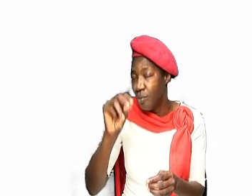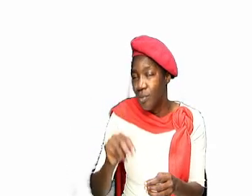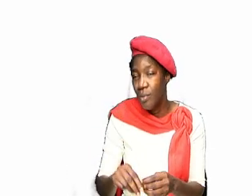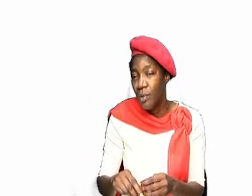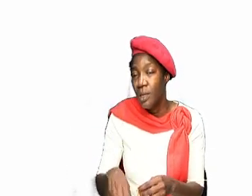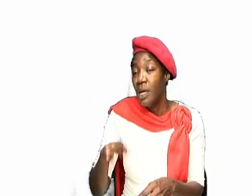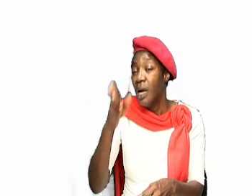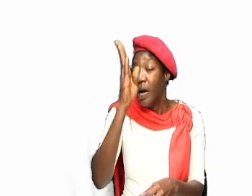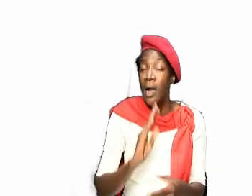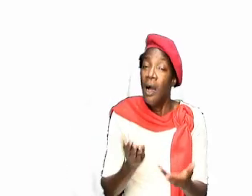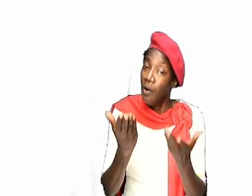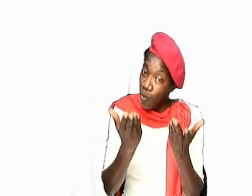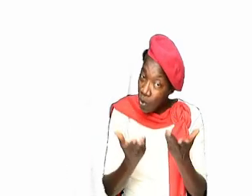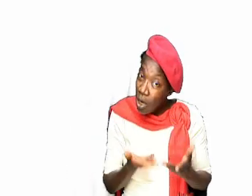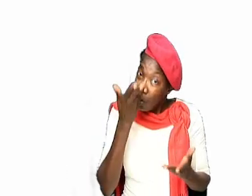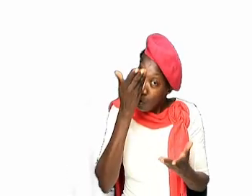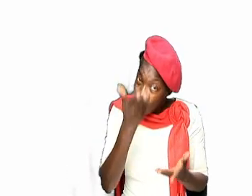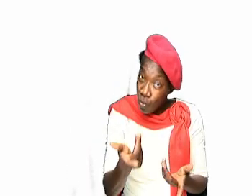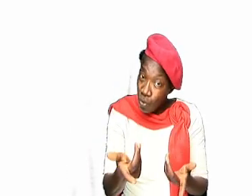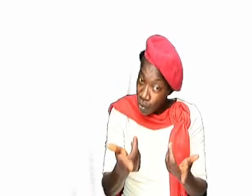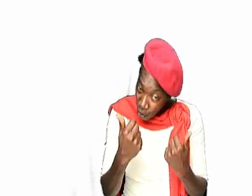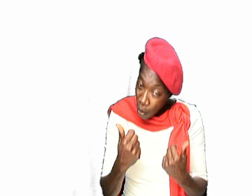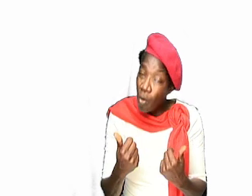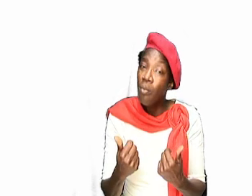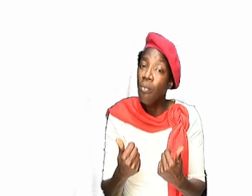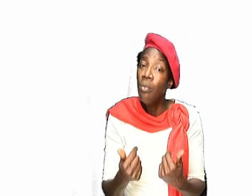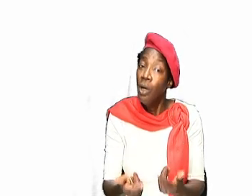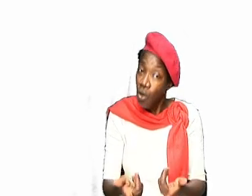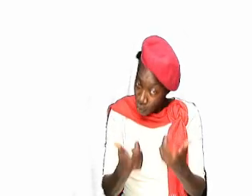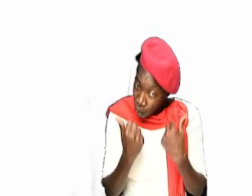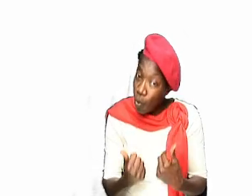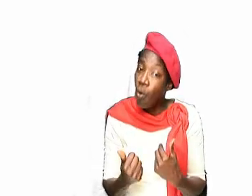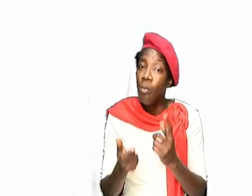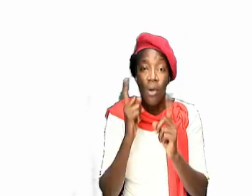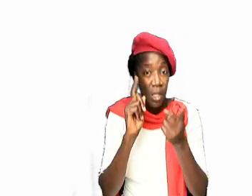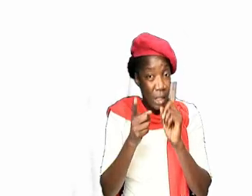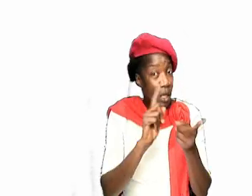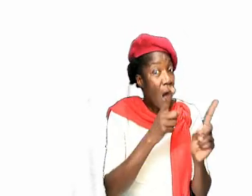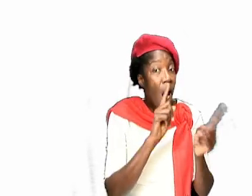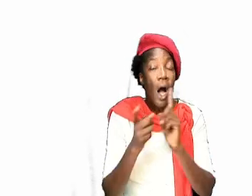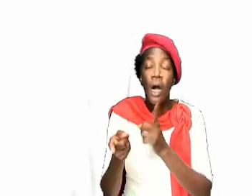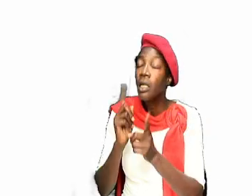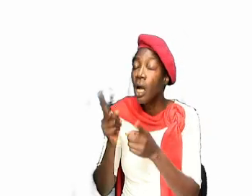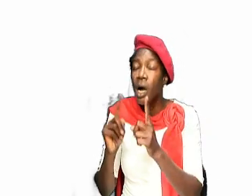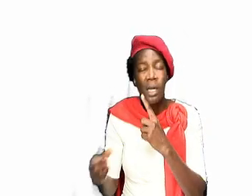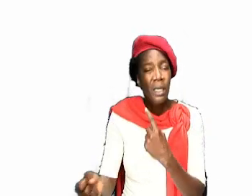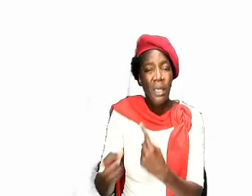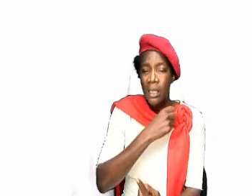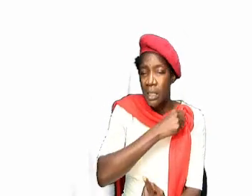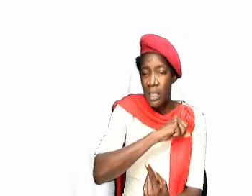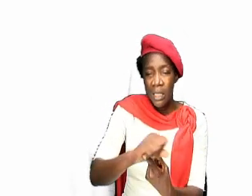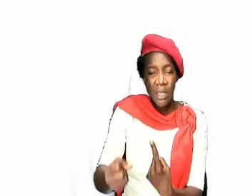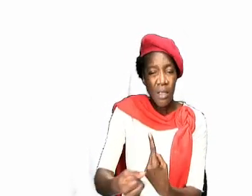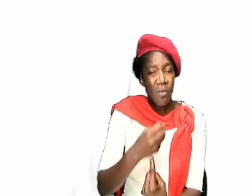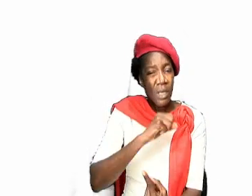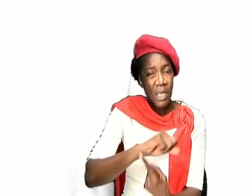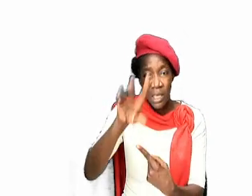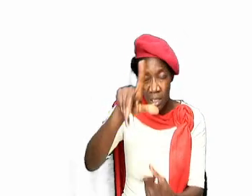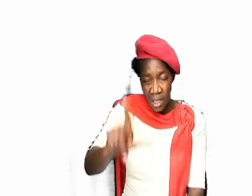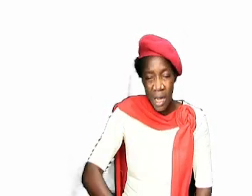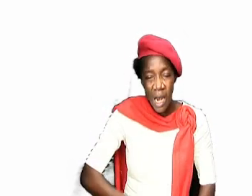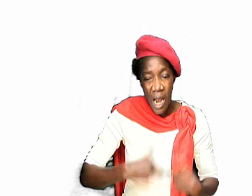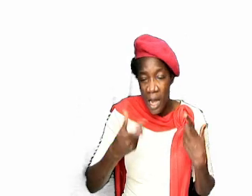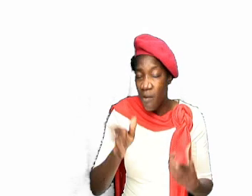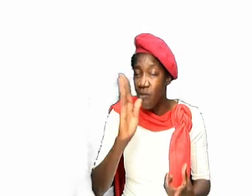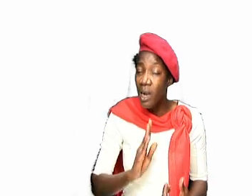God wants us to come to Him. God wants us to talk with Him. When there are situations in your life, God wants you to